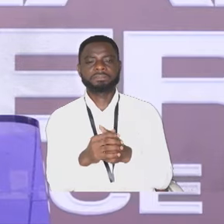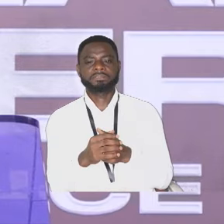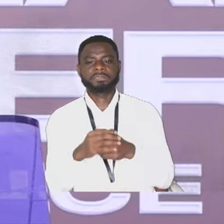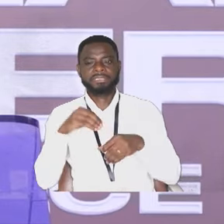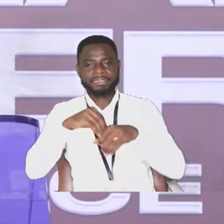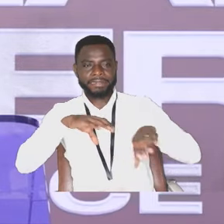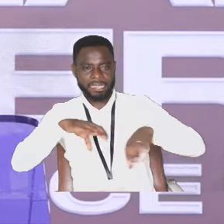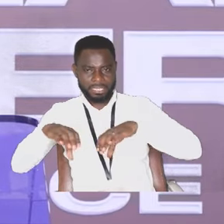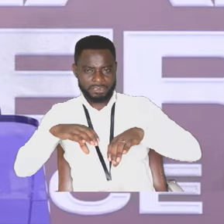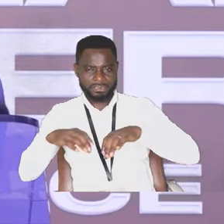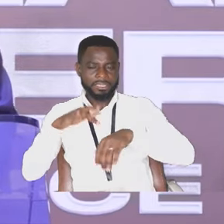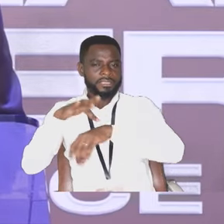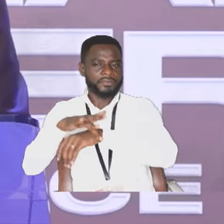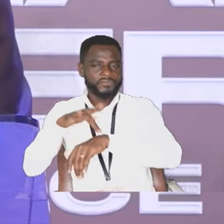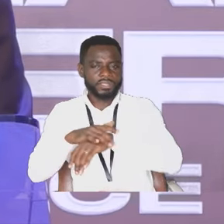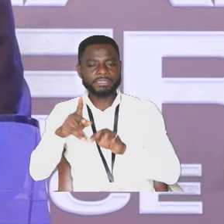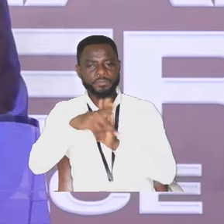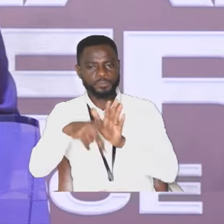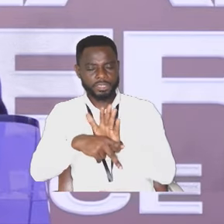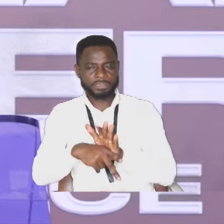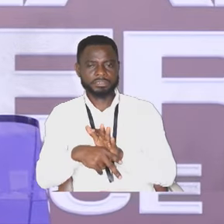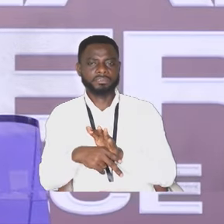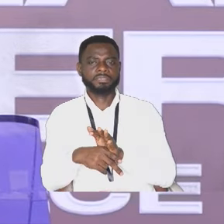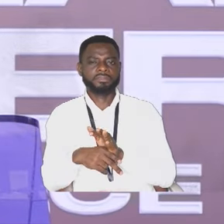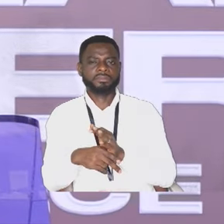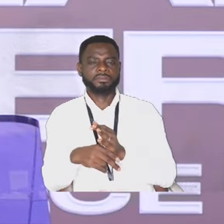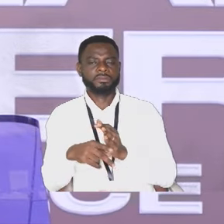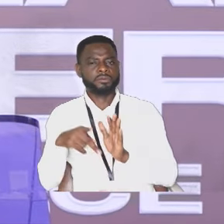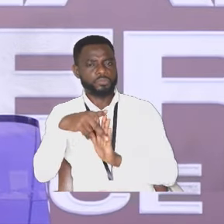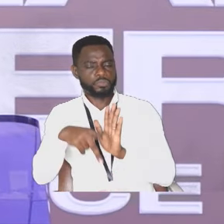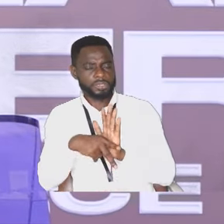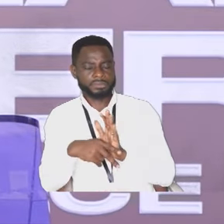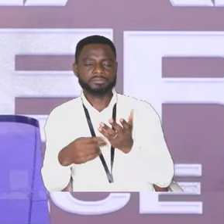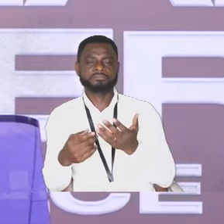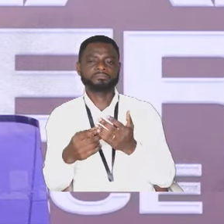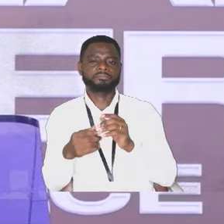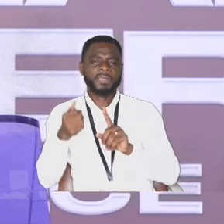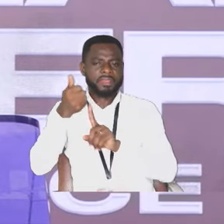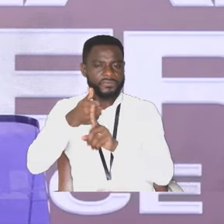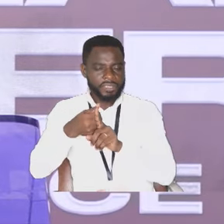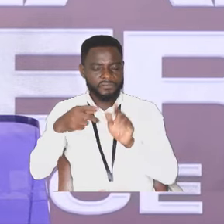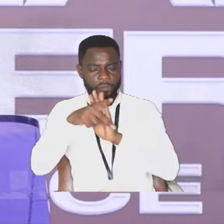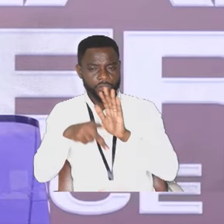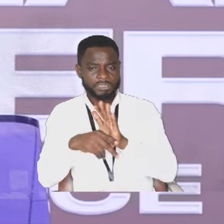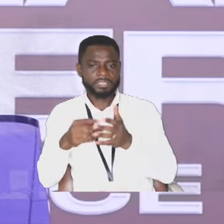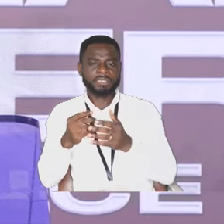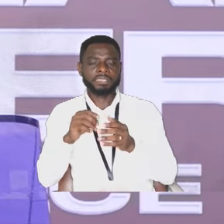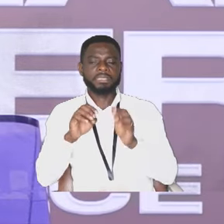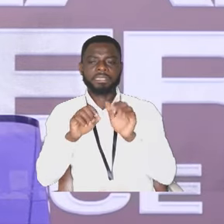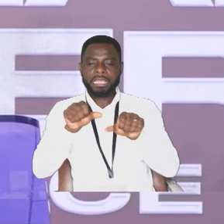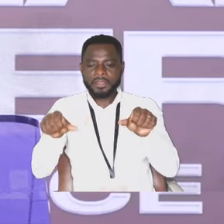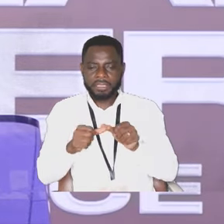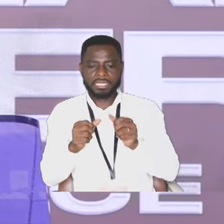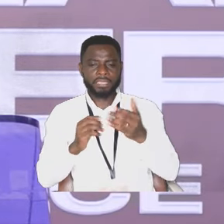action, influencing policy, advocating for policies that reflect Christian ethics in areas like human rights,